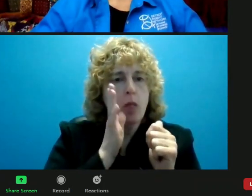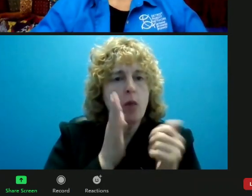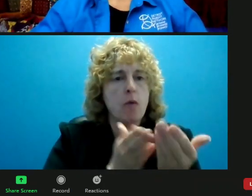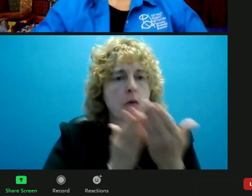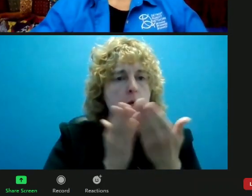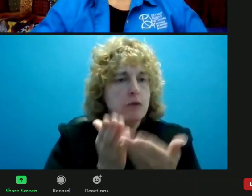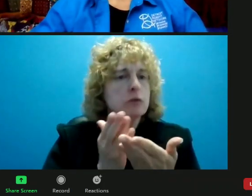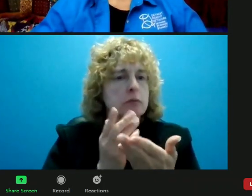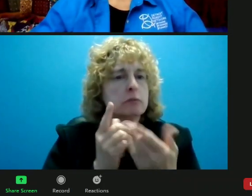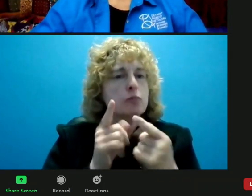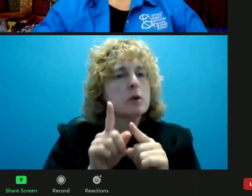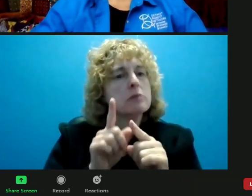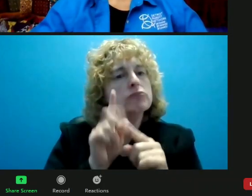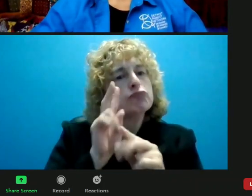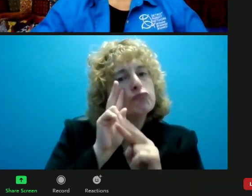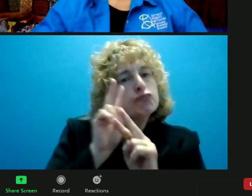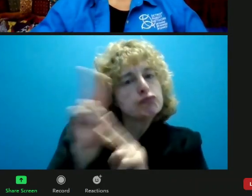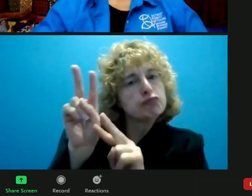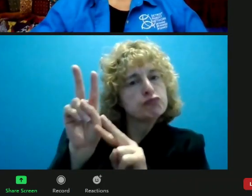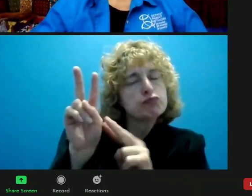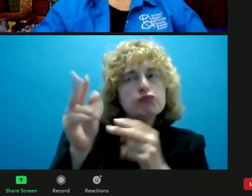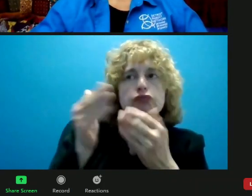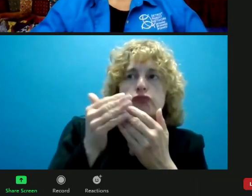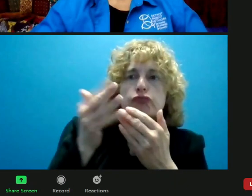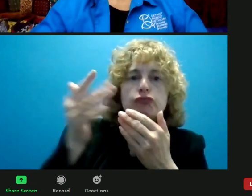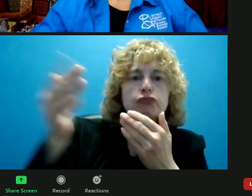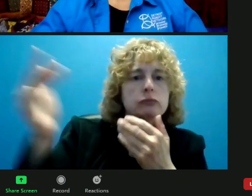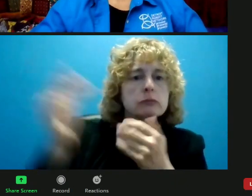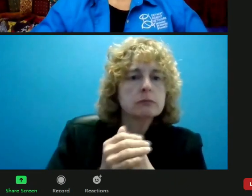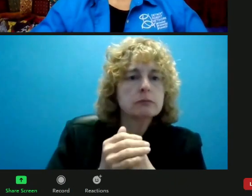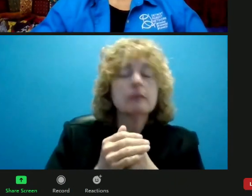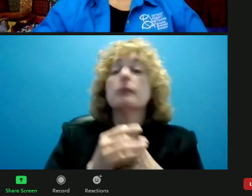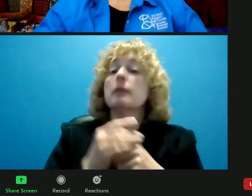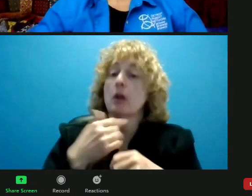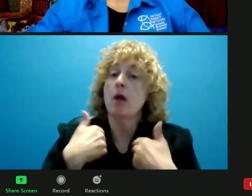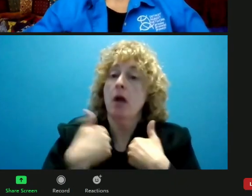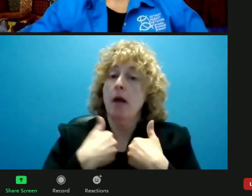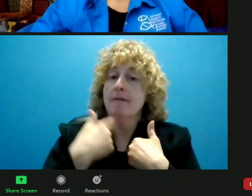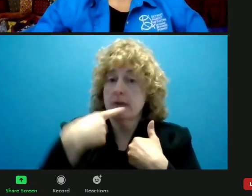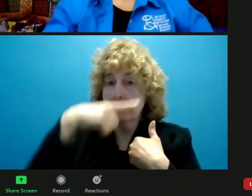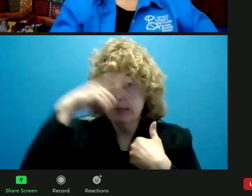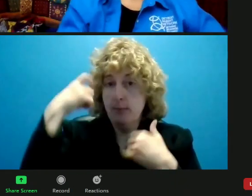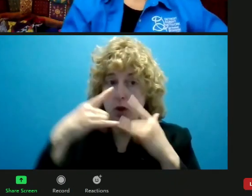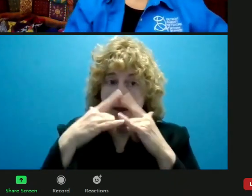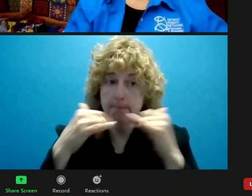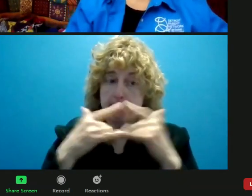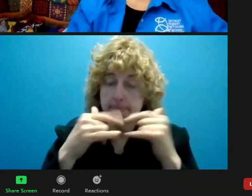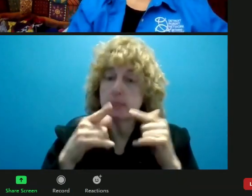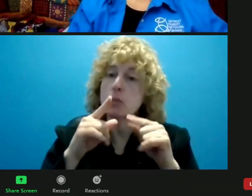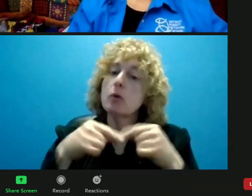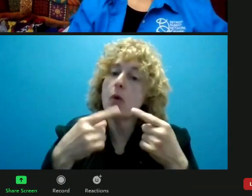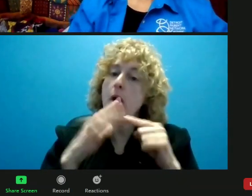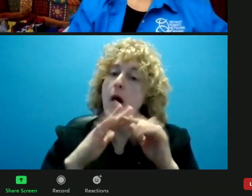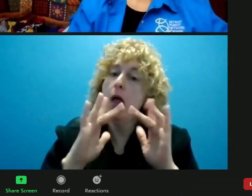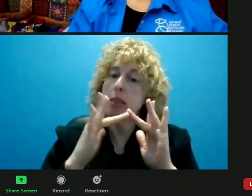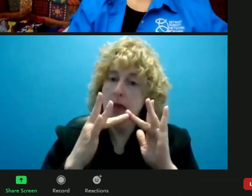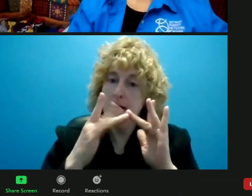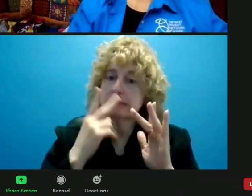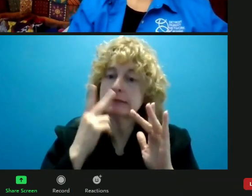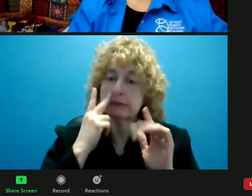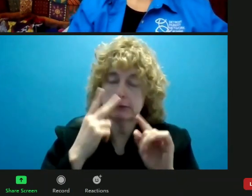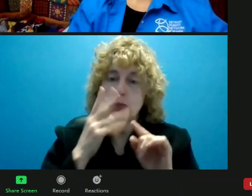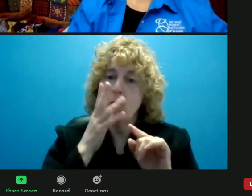as, we look for, as you look forward? Yeah. So we have our summer camp. Um, so if you go online, you'll be able to see we're going to be launching our summer